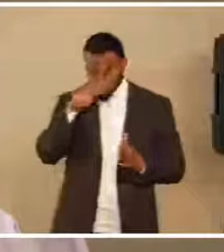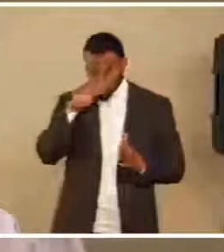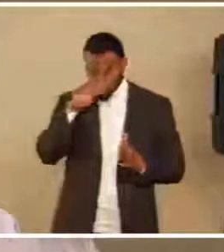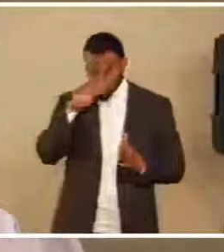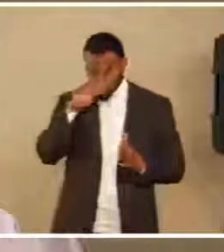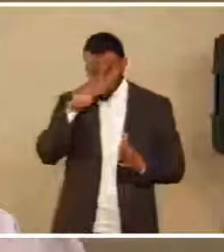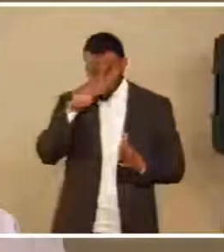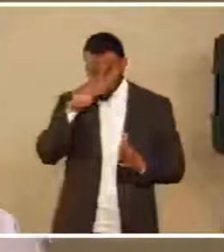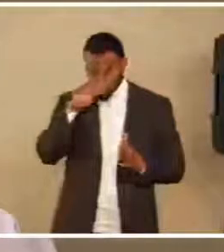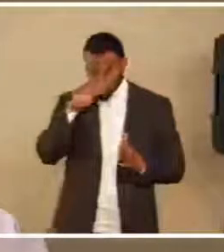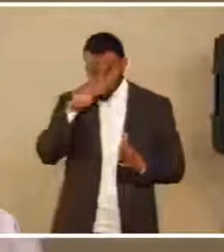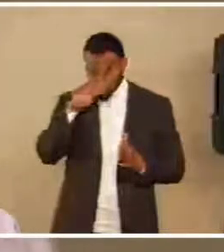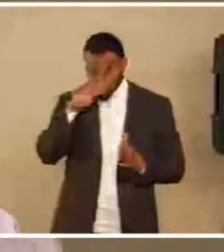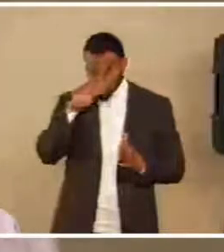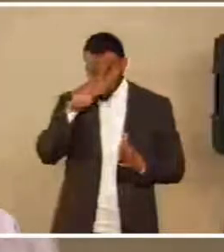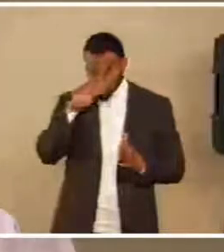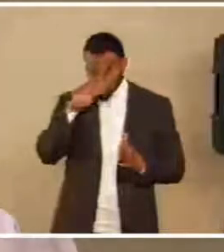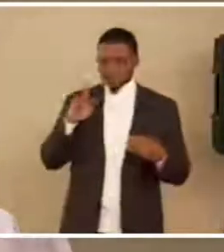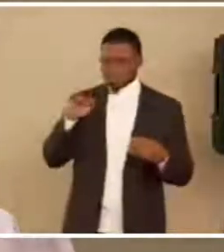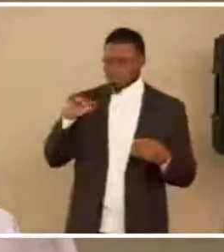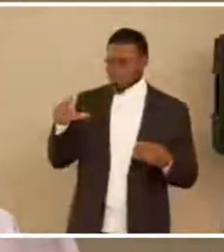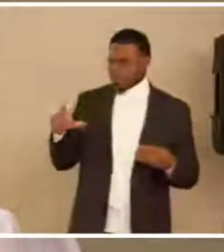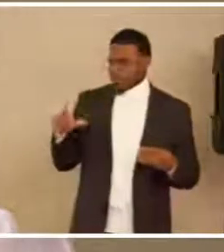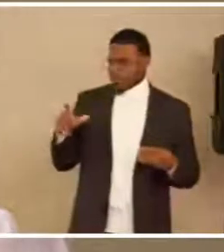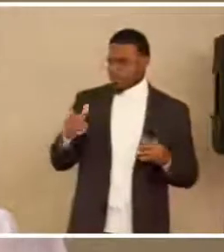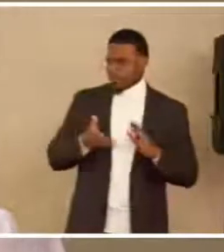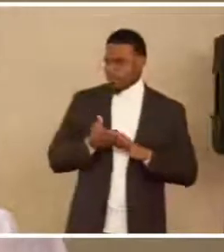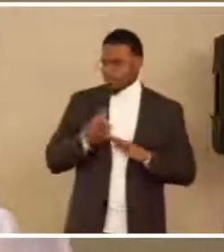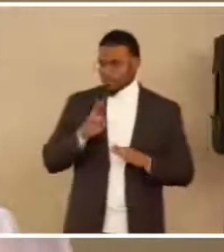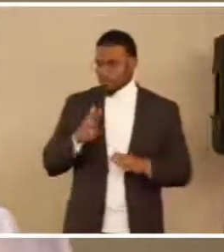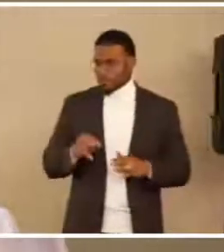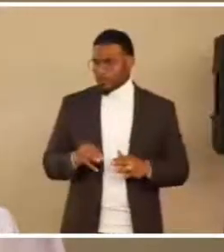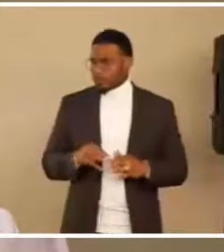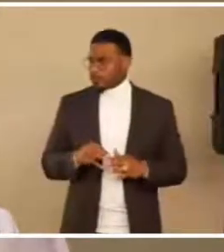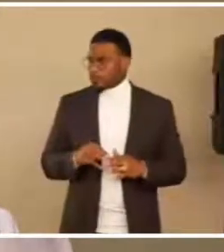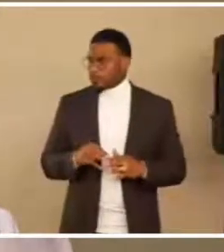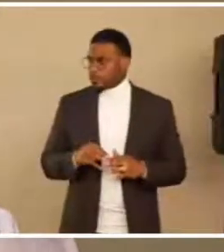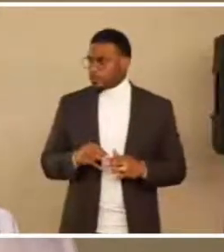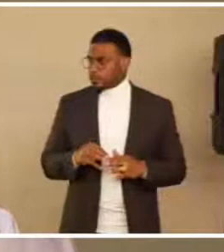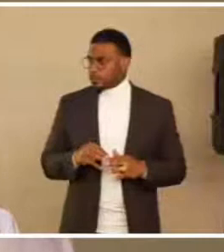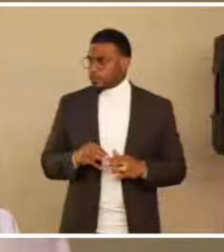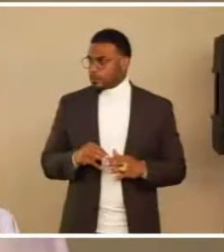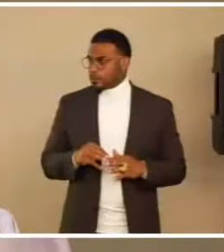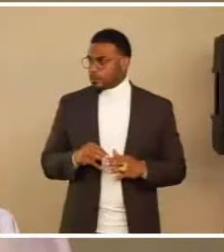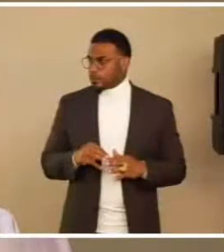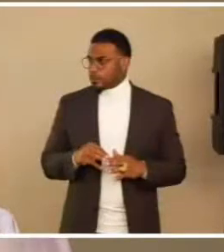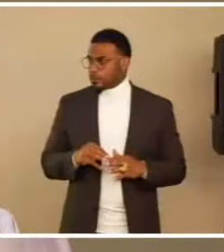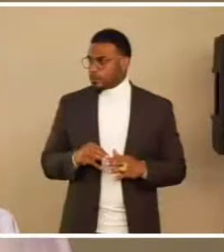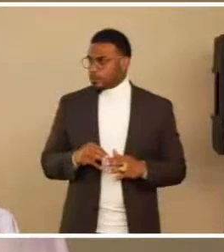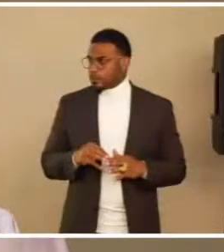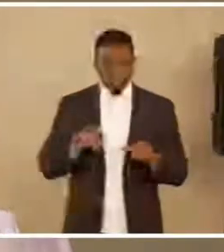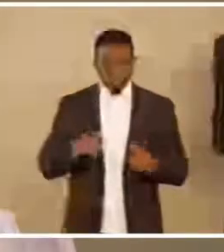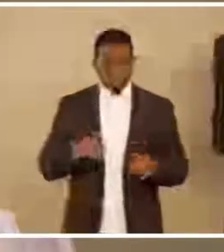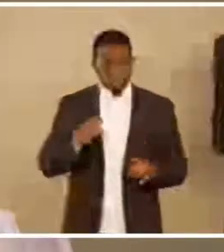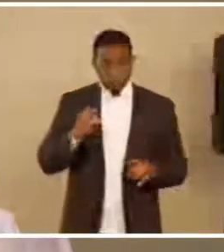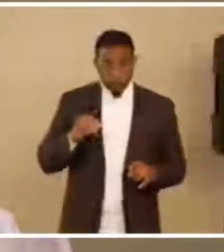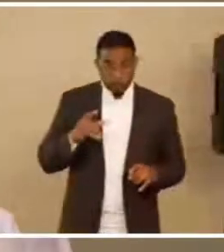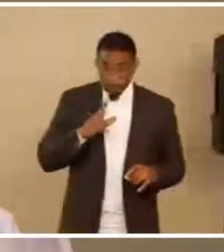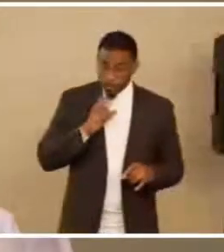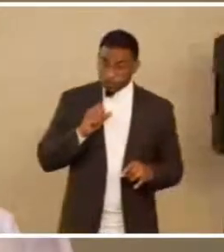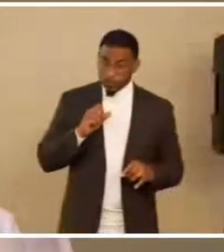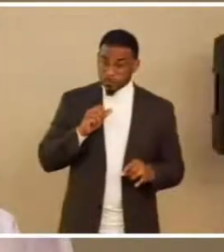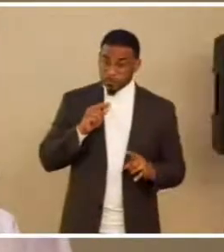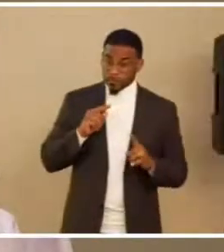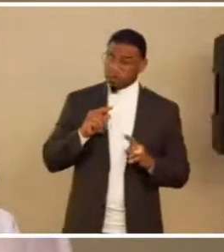character is, it's just a classical, you know, rom-com, yes, with someone who could not have been black. So, and it was